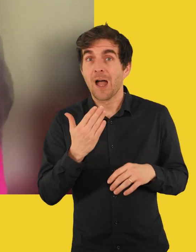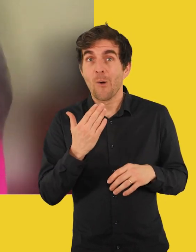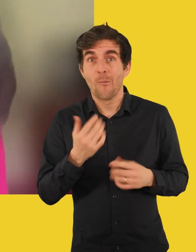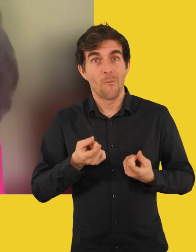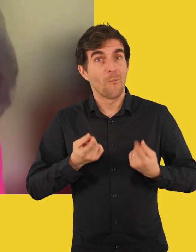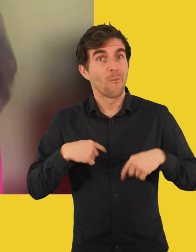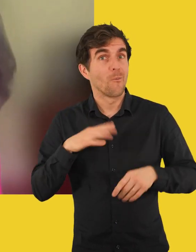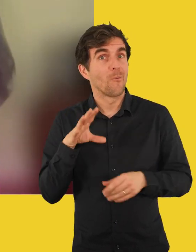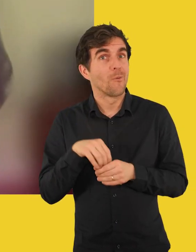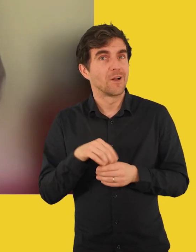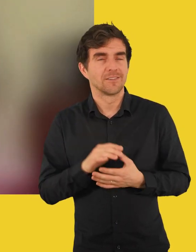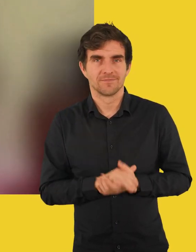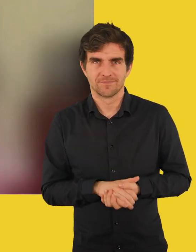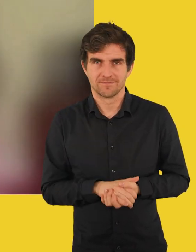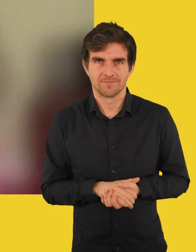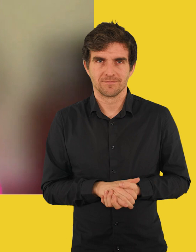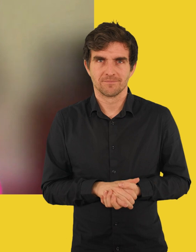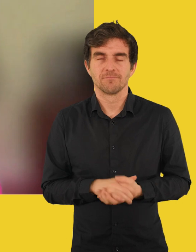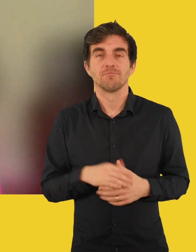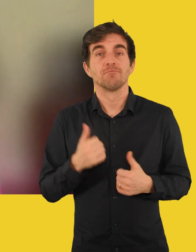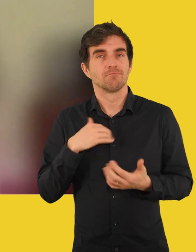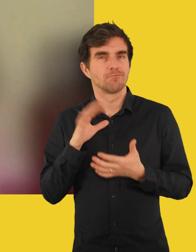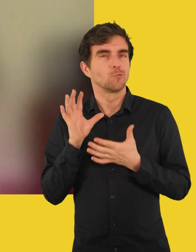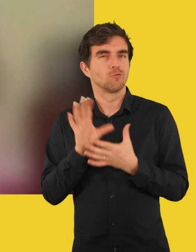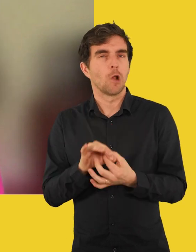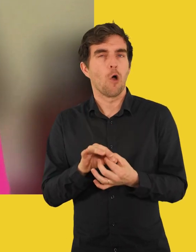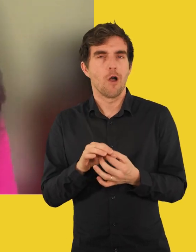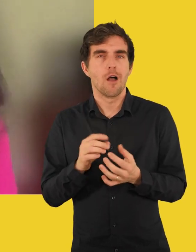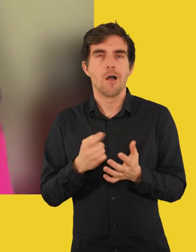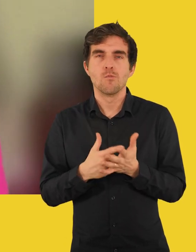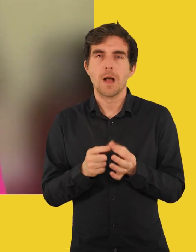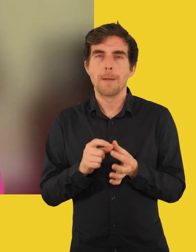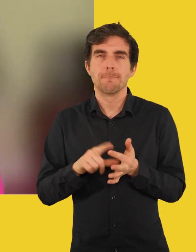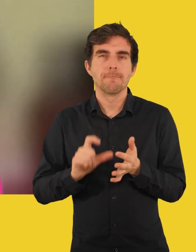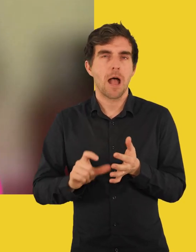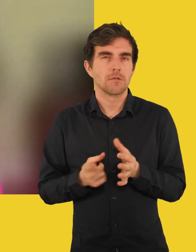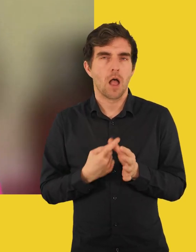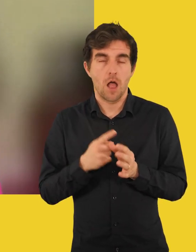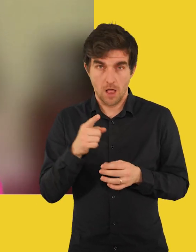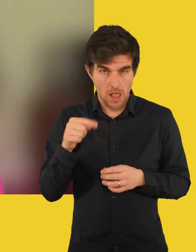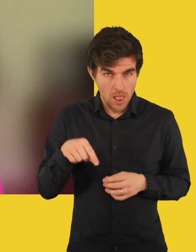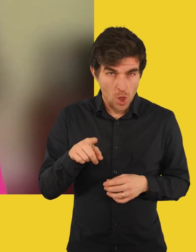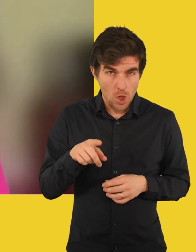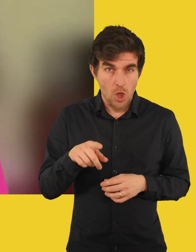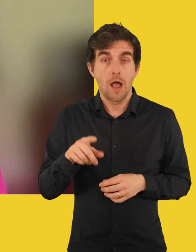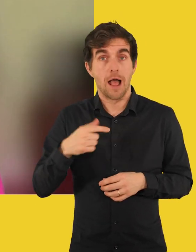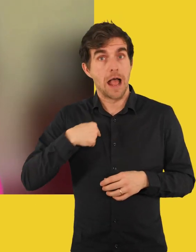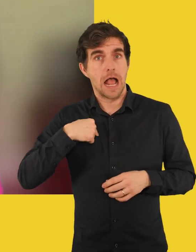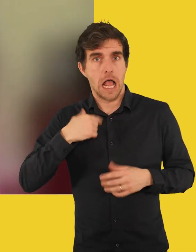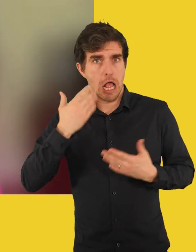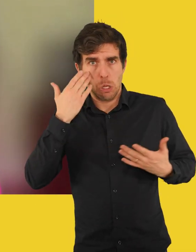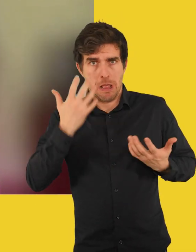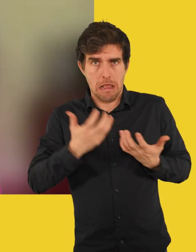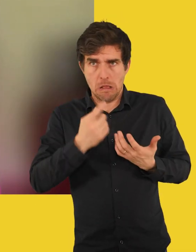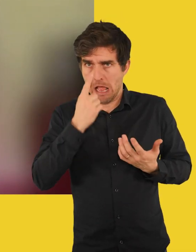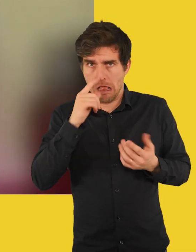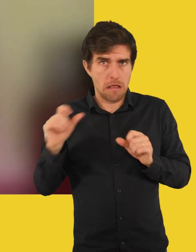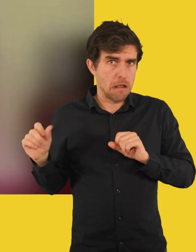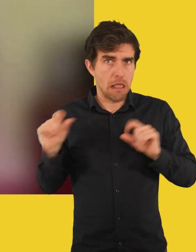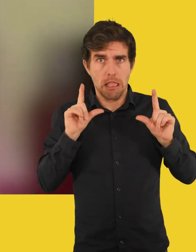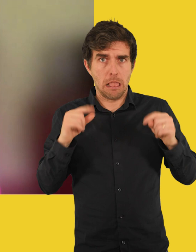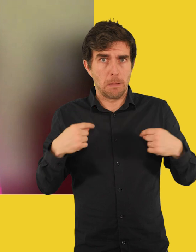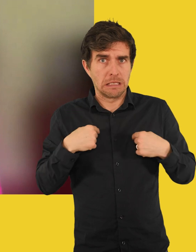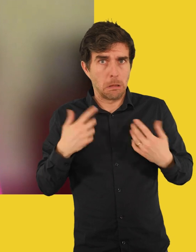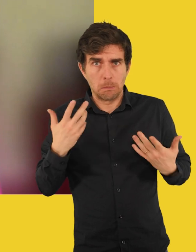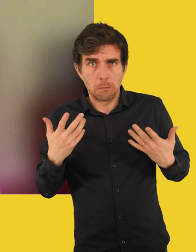Hello, thank you for having us. I'm joined by Rebecca here. Rebecca, are you here? I am, yeah. I